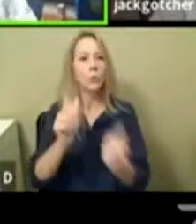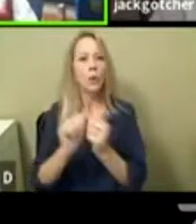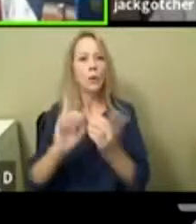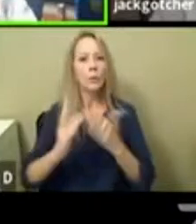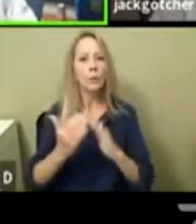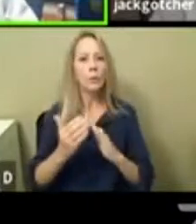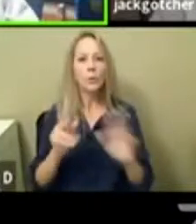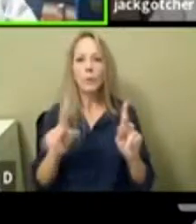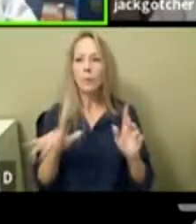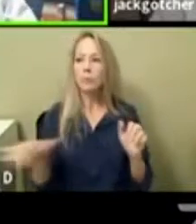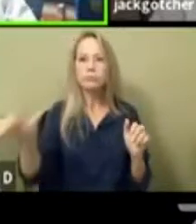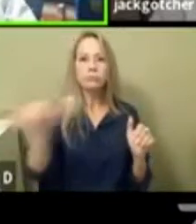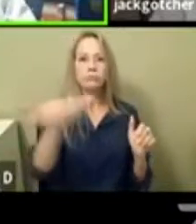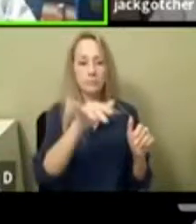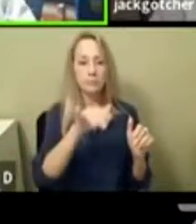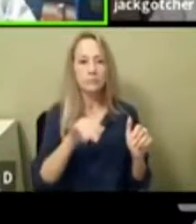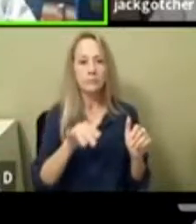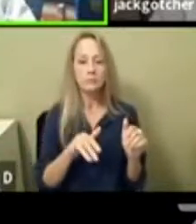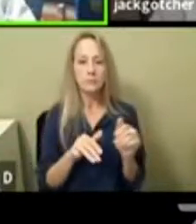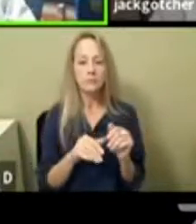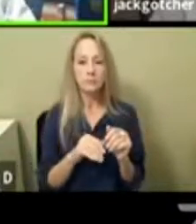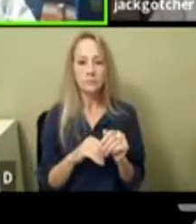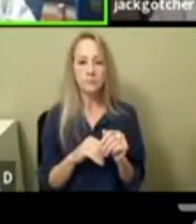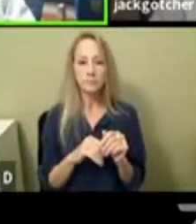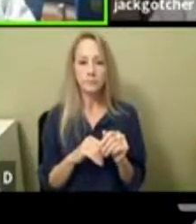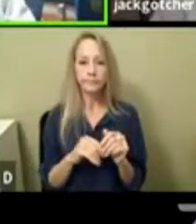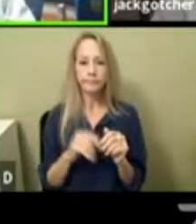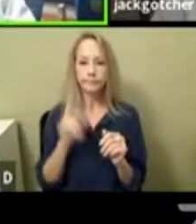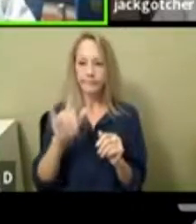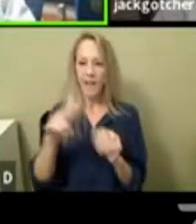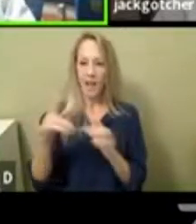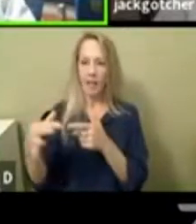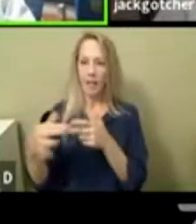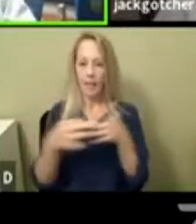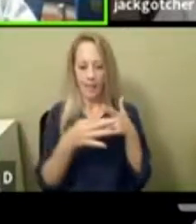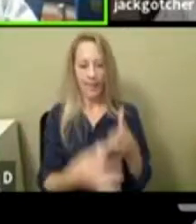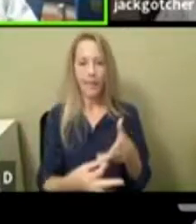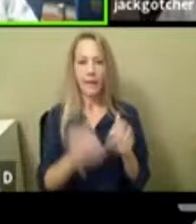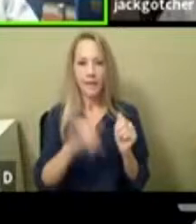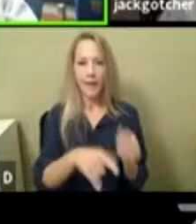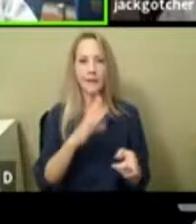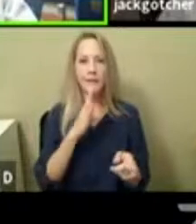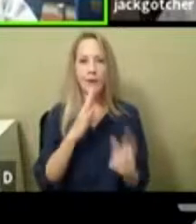so, I mean, obviously those things are linked together, because, you know, it's the